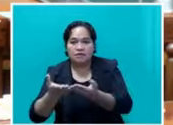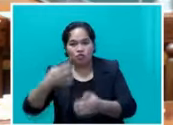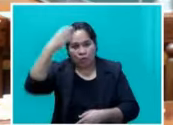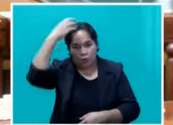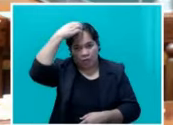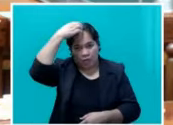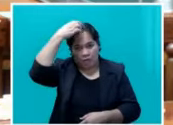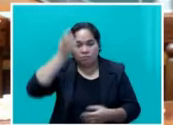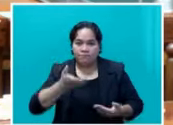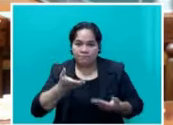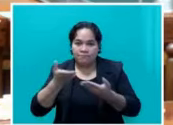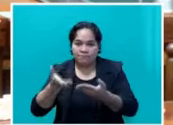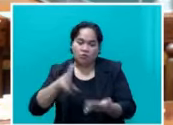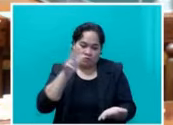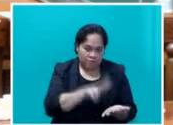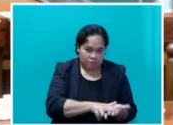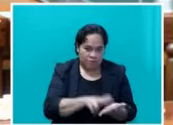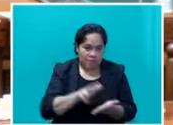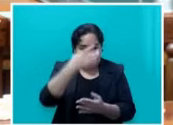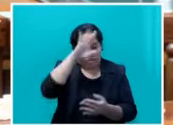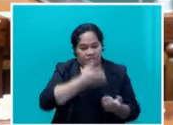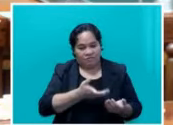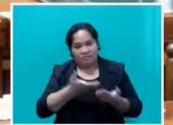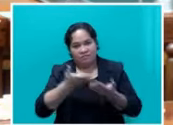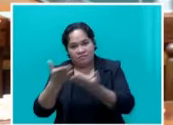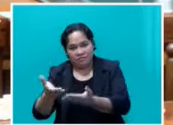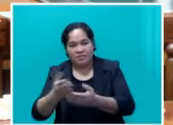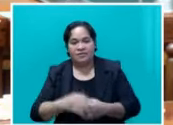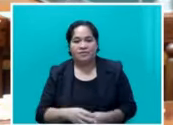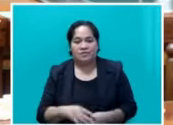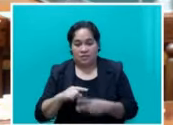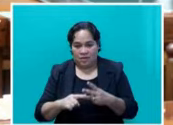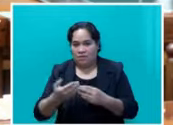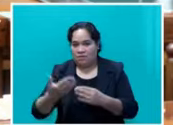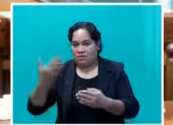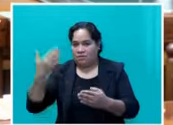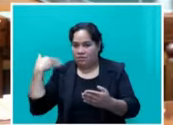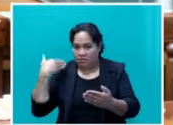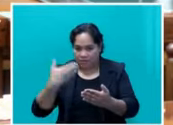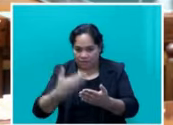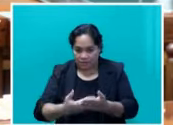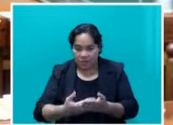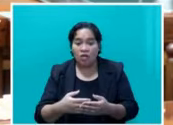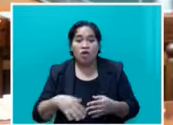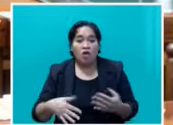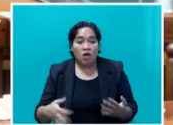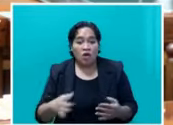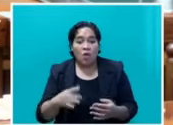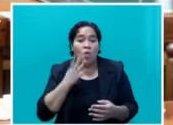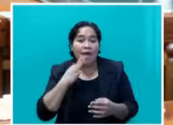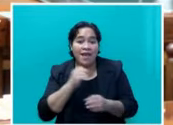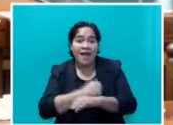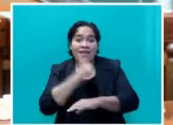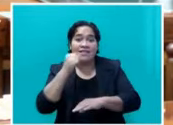descendants. From that time onwards, Honorable Speaker, each government has recognized the importance of the Vanua